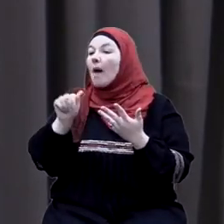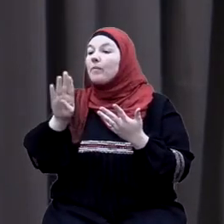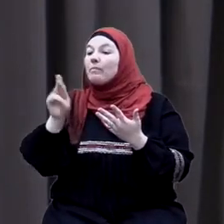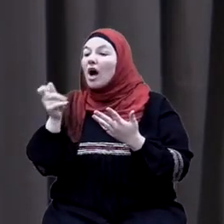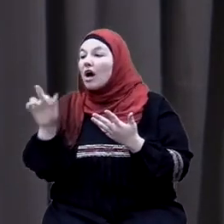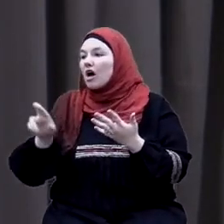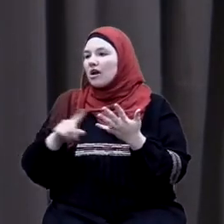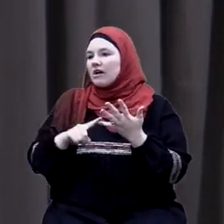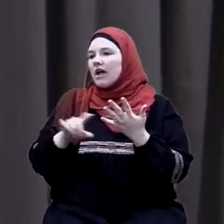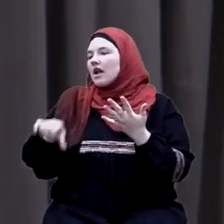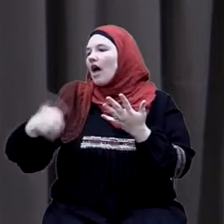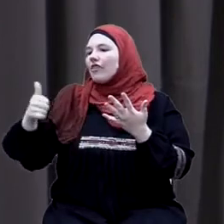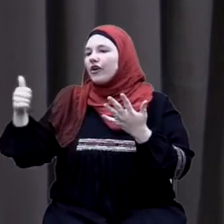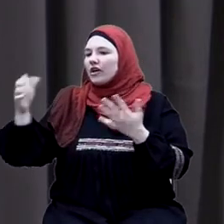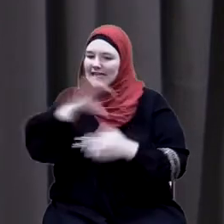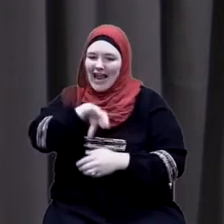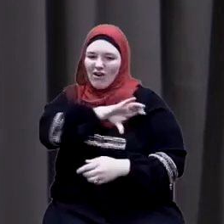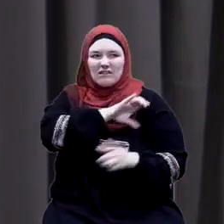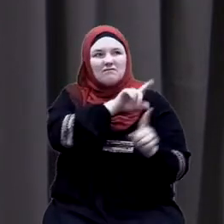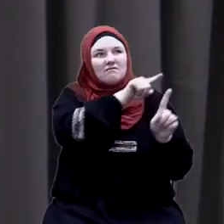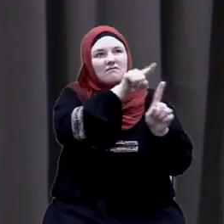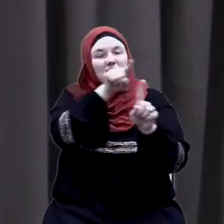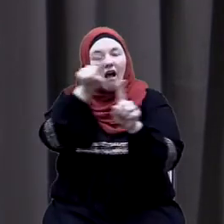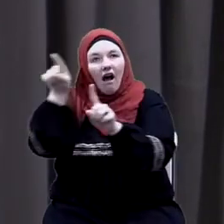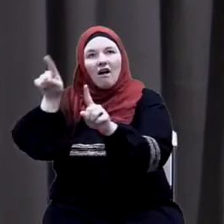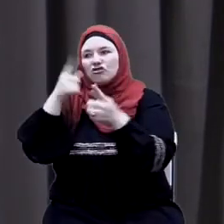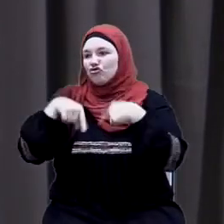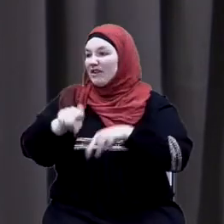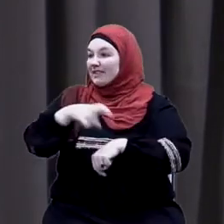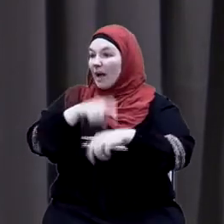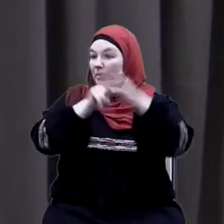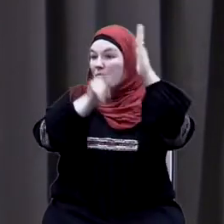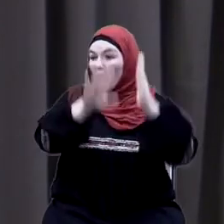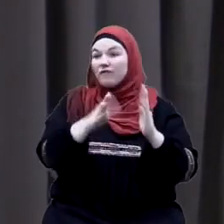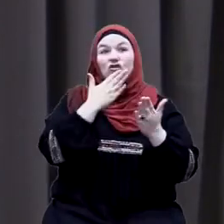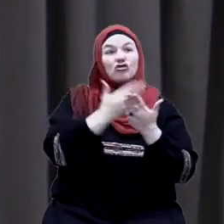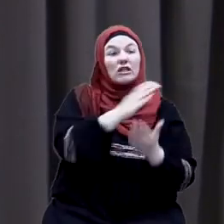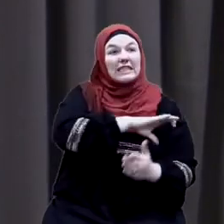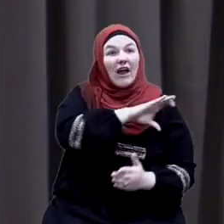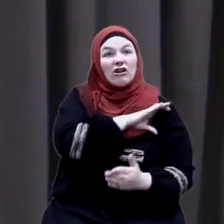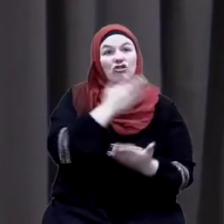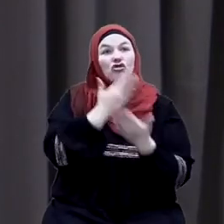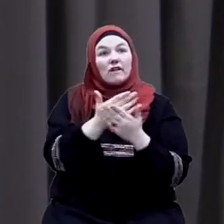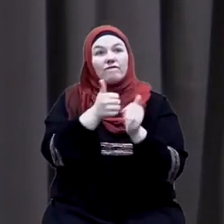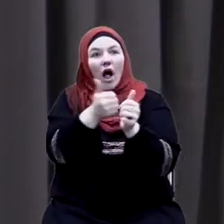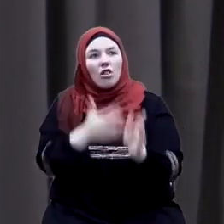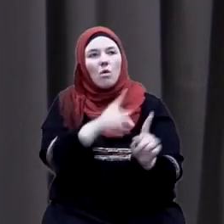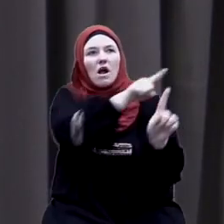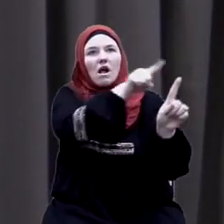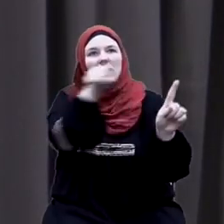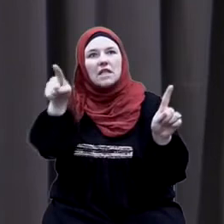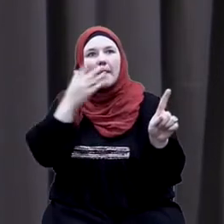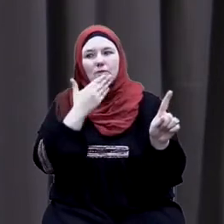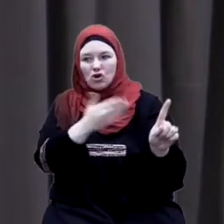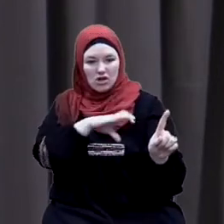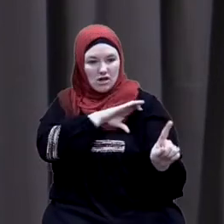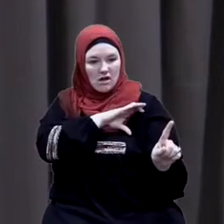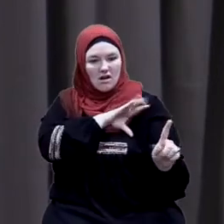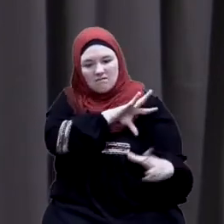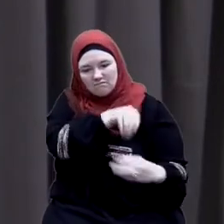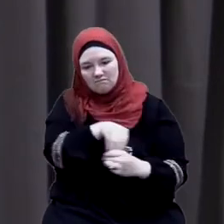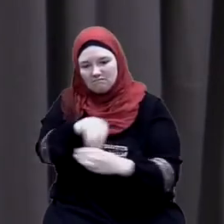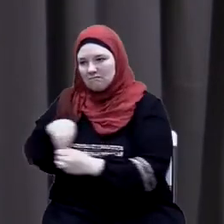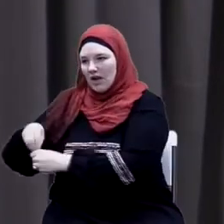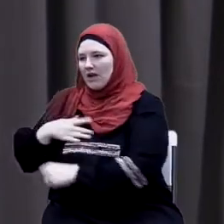Bakr and the many other characters and personalities in our history. But how do we achieve